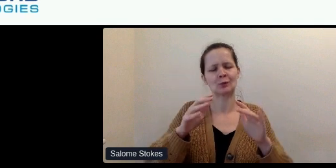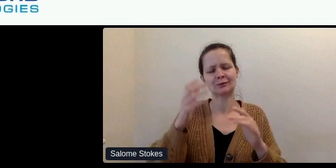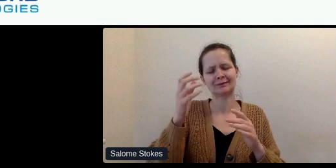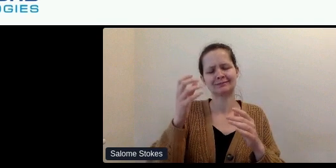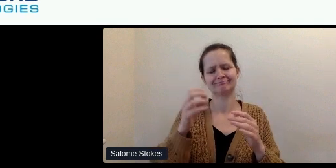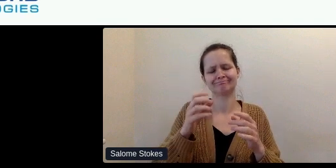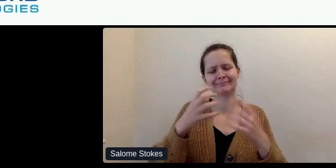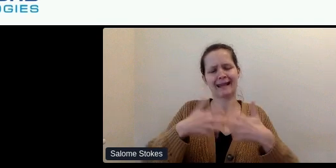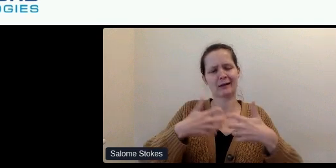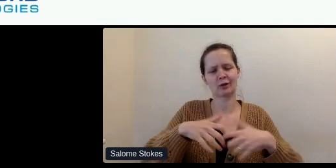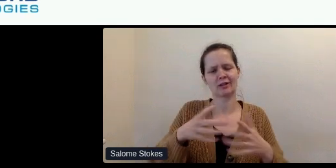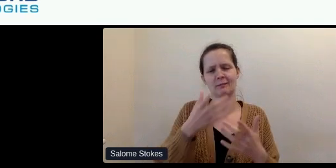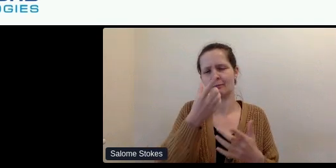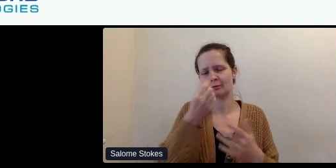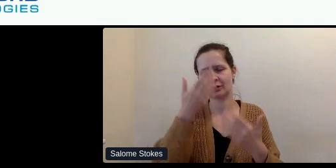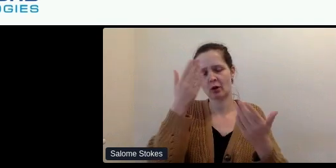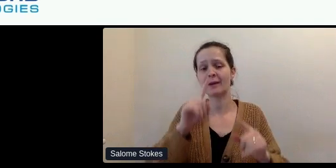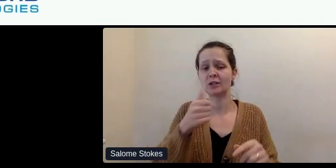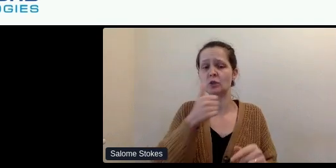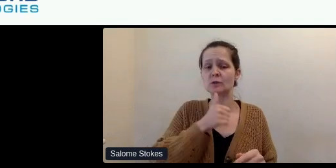like Braille, large print, and audio.